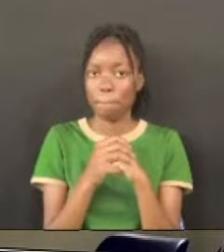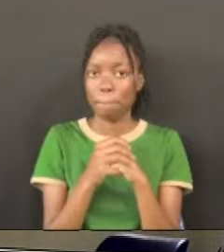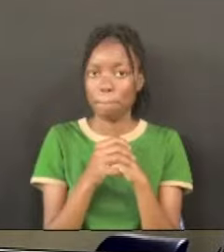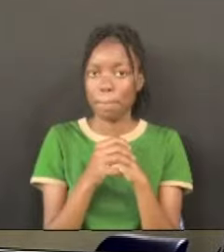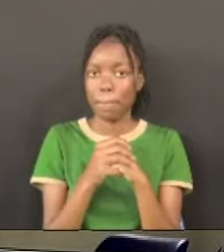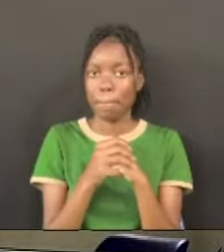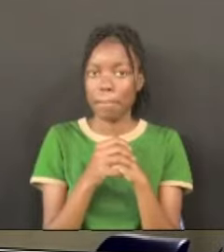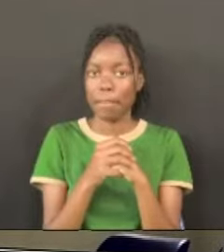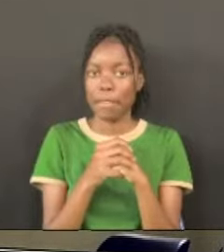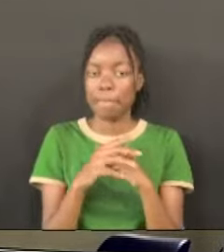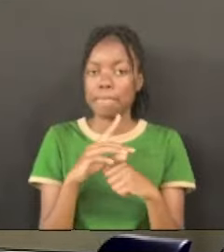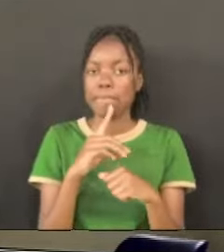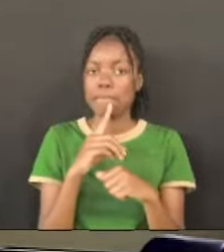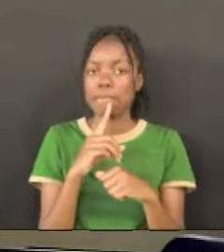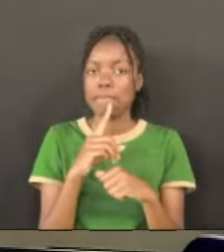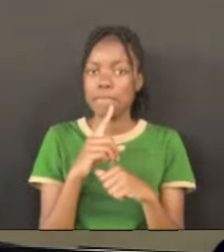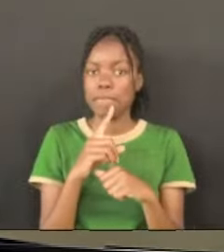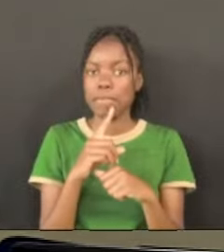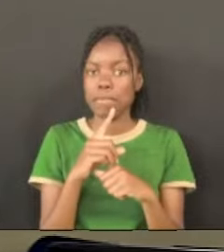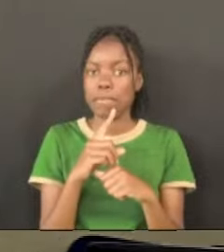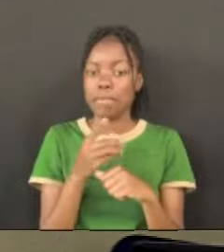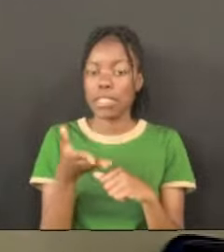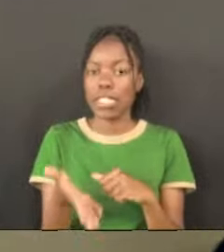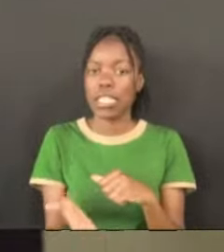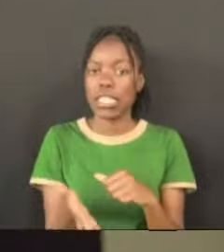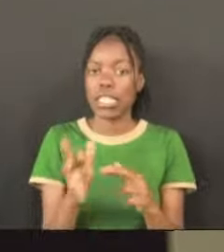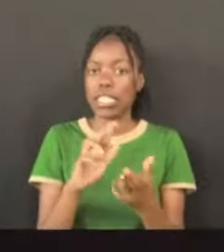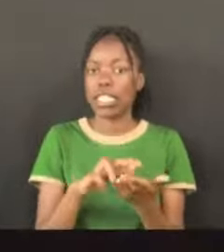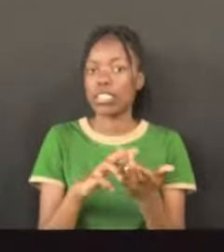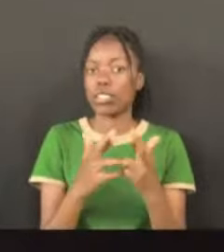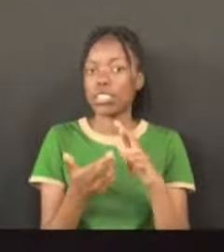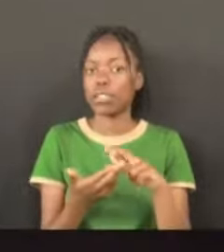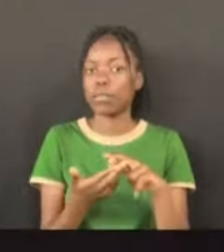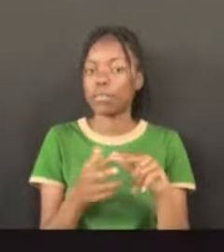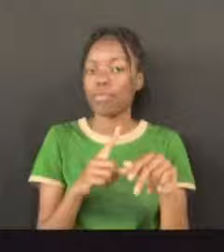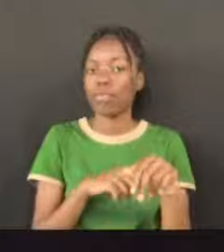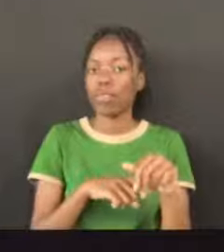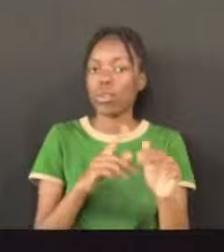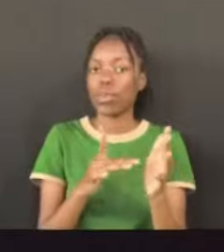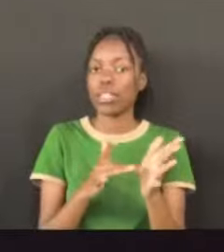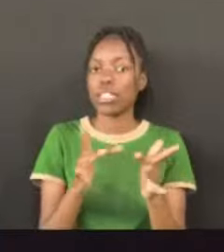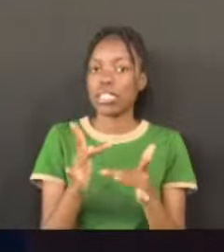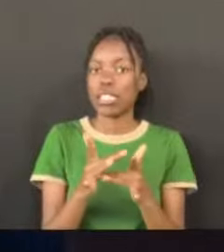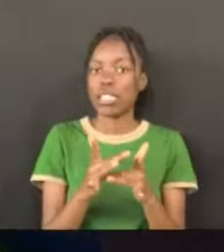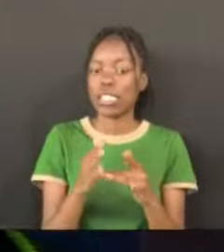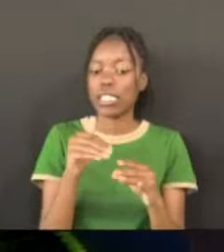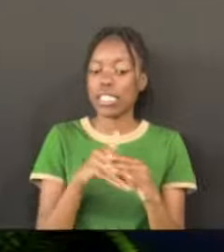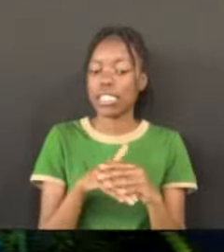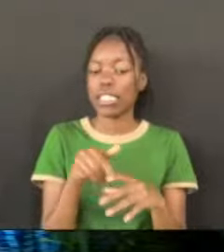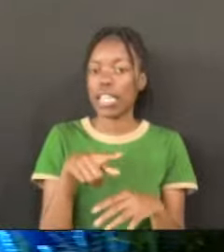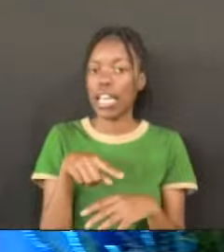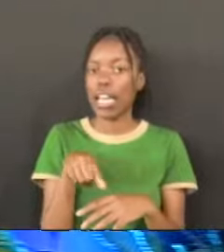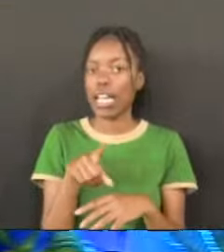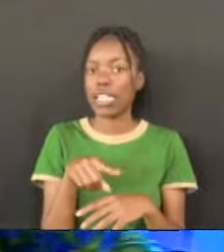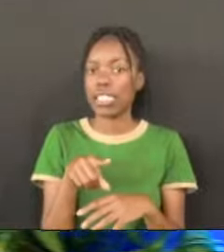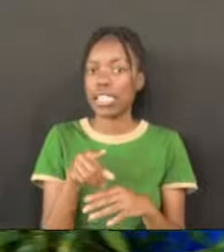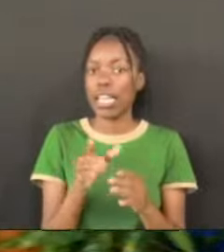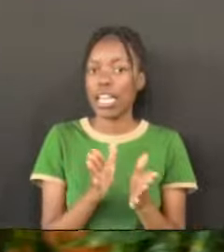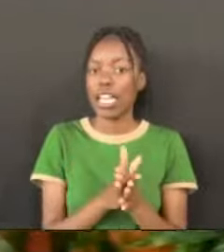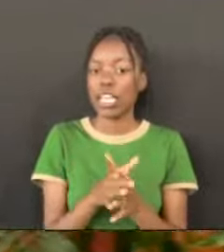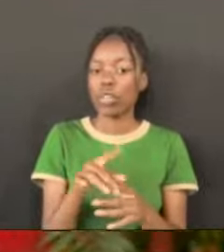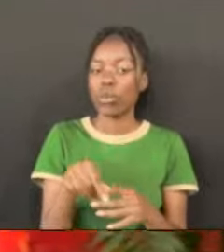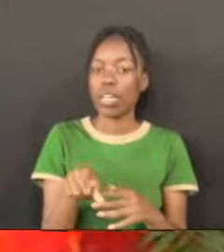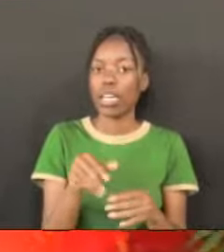So we say, this relationship, when Jesus is in us and we are in him,